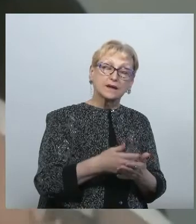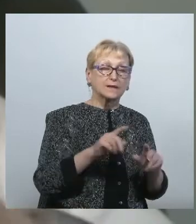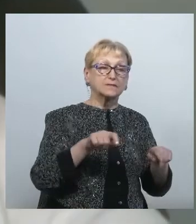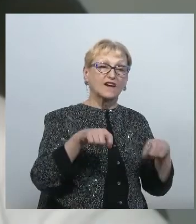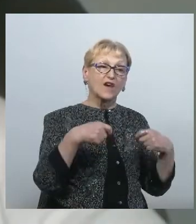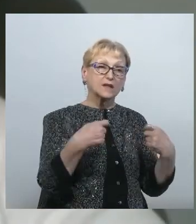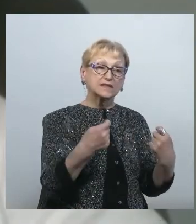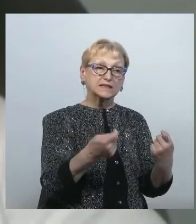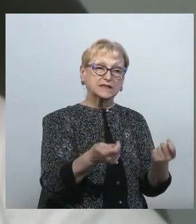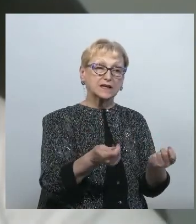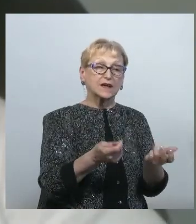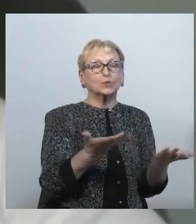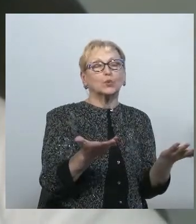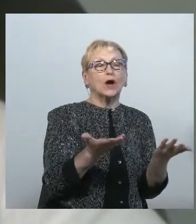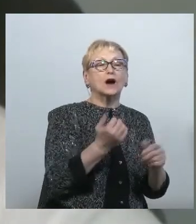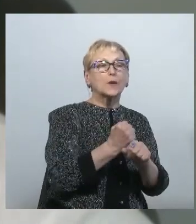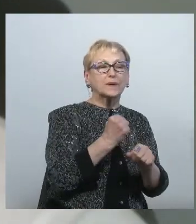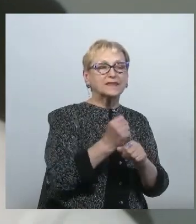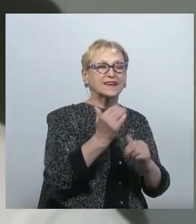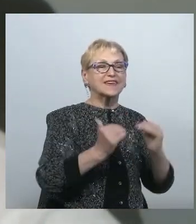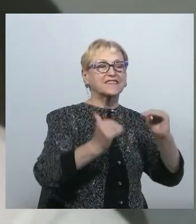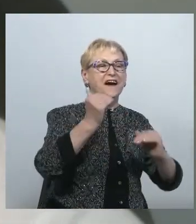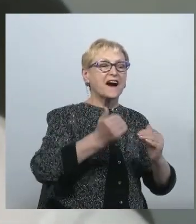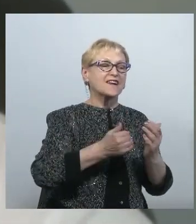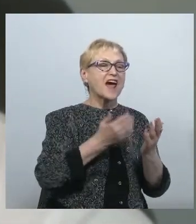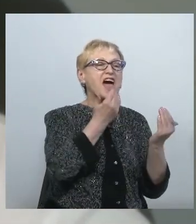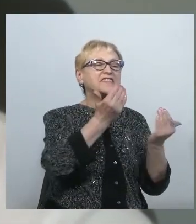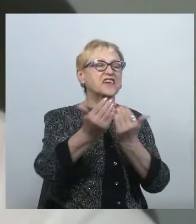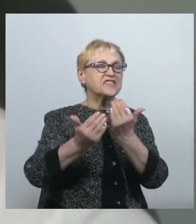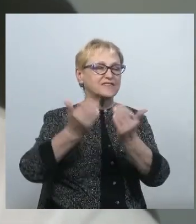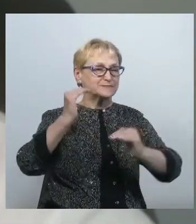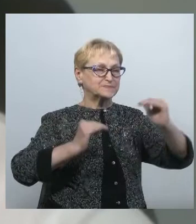to show the mistakes or violations.